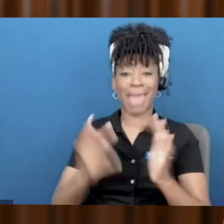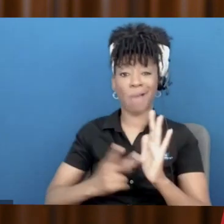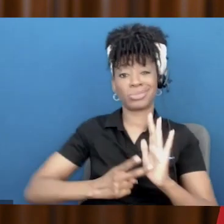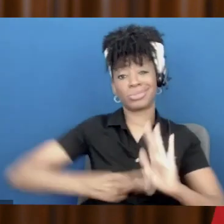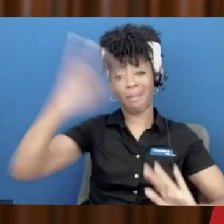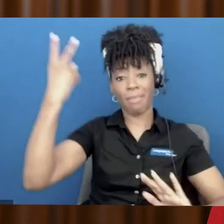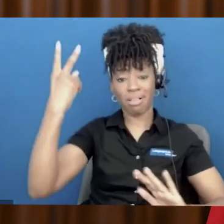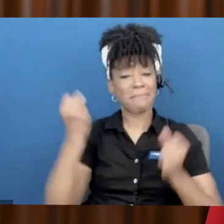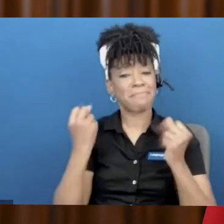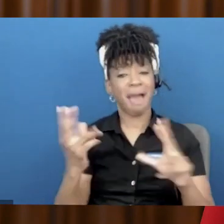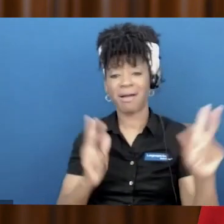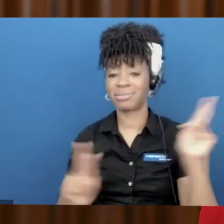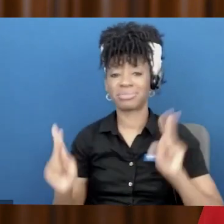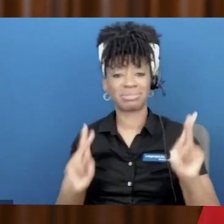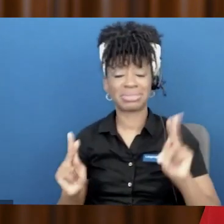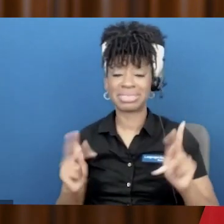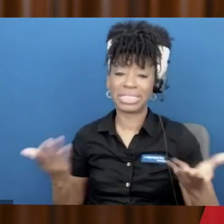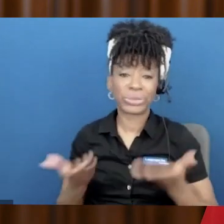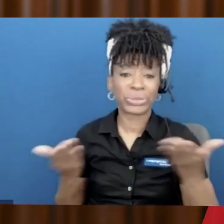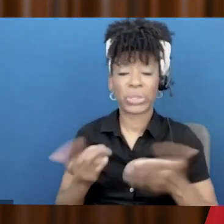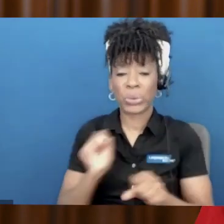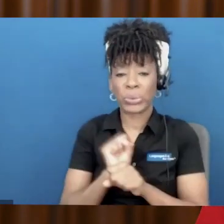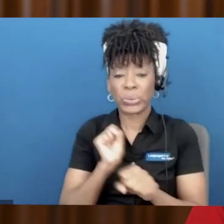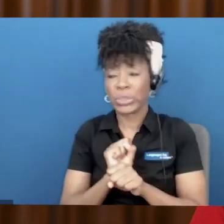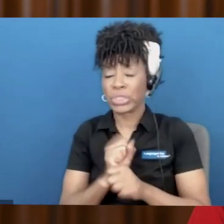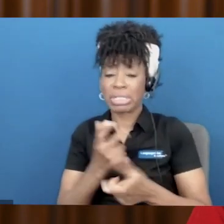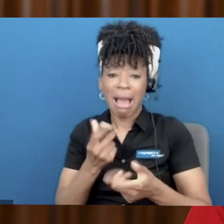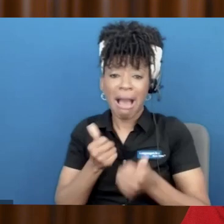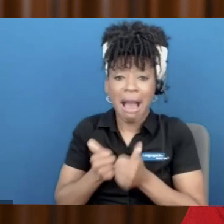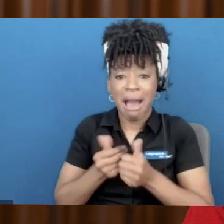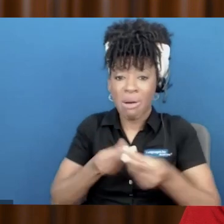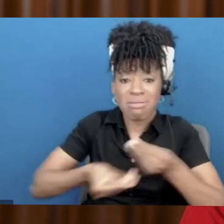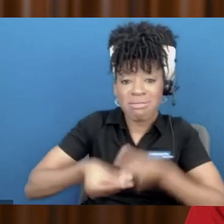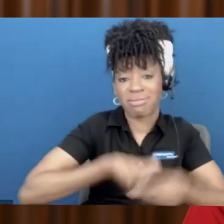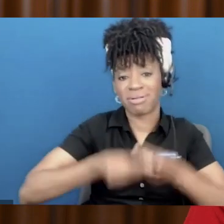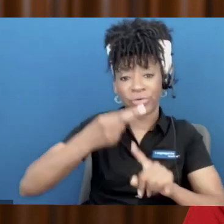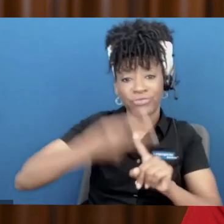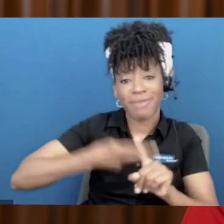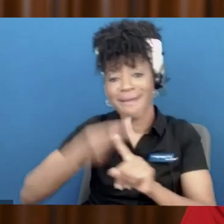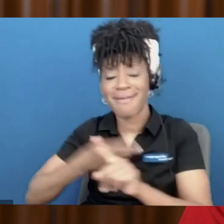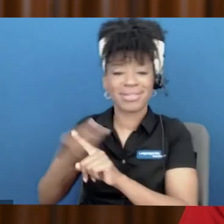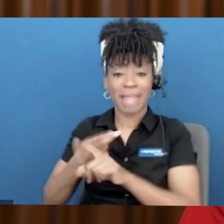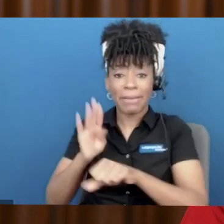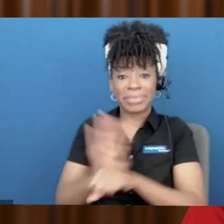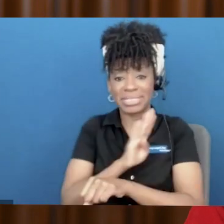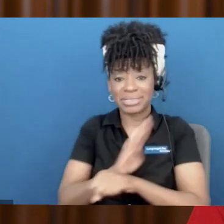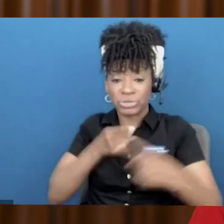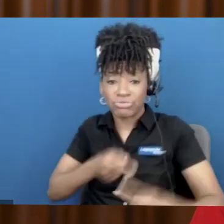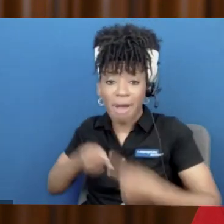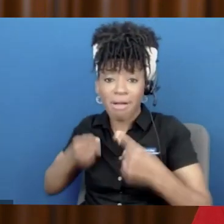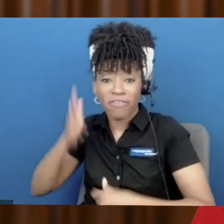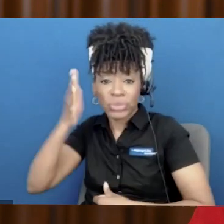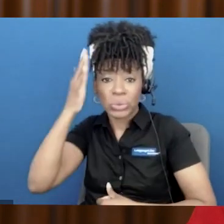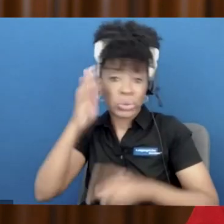of us worry about paying the bills, how we will feed our families, or pay the rent. Local businesses are struggling and don't know what the future will